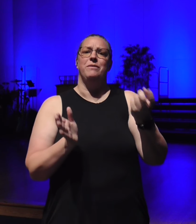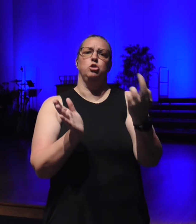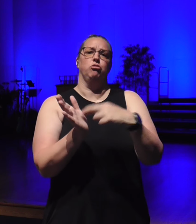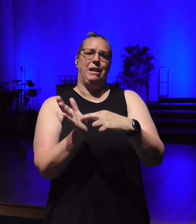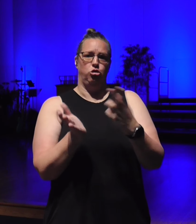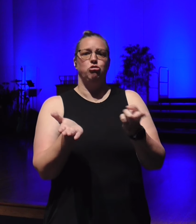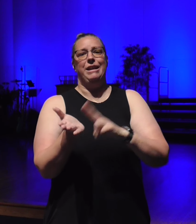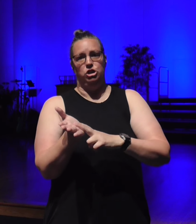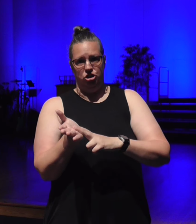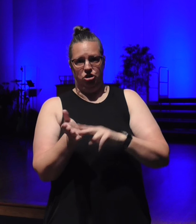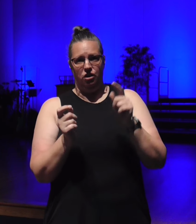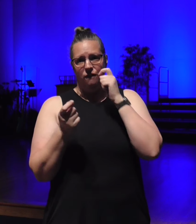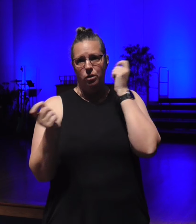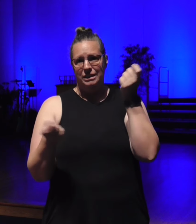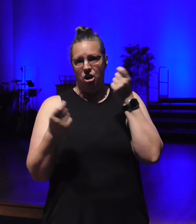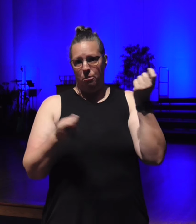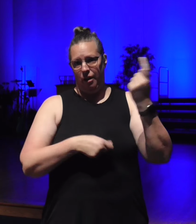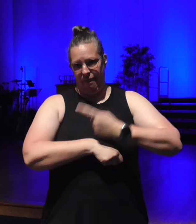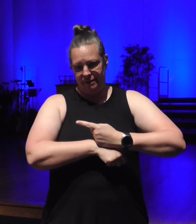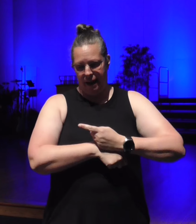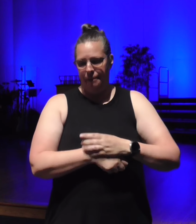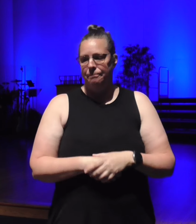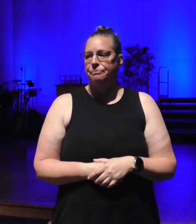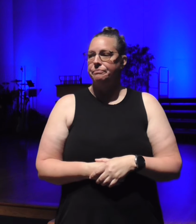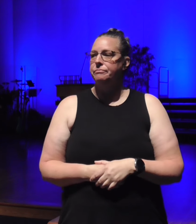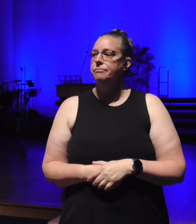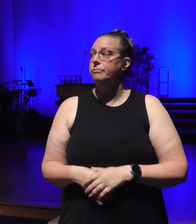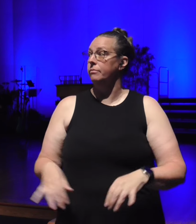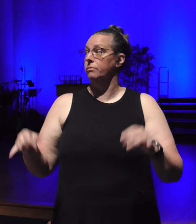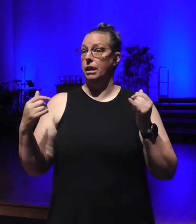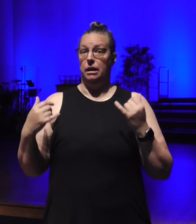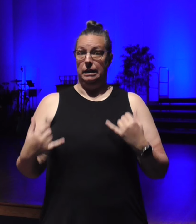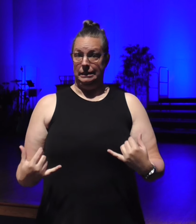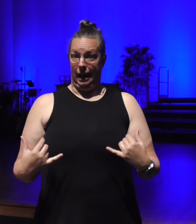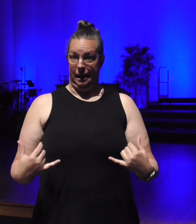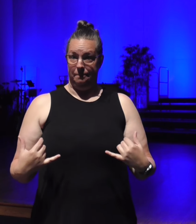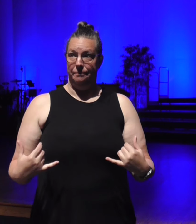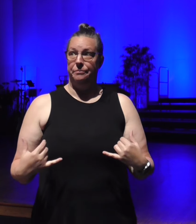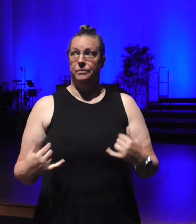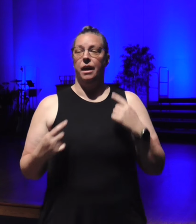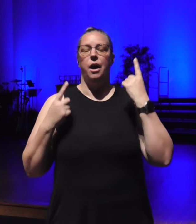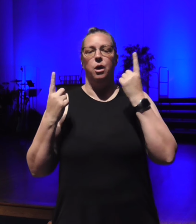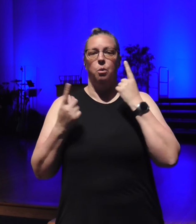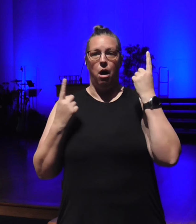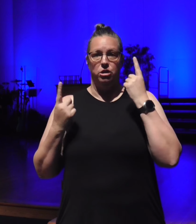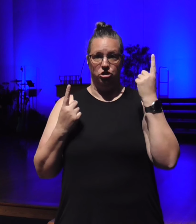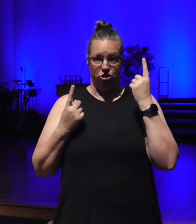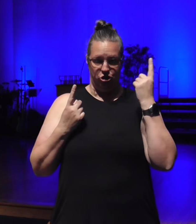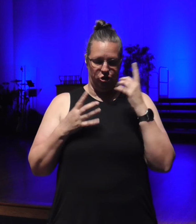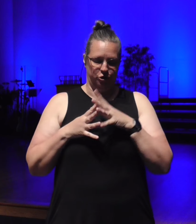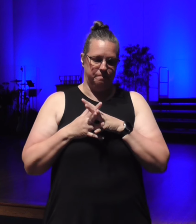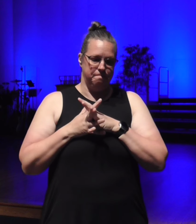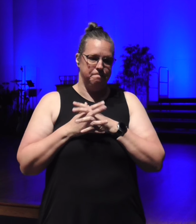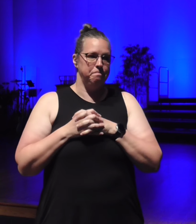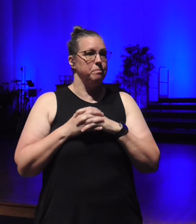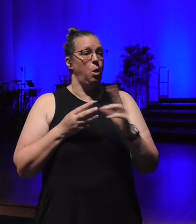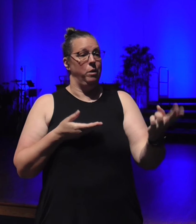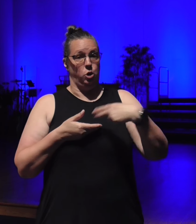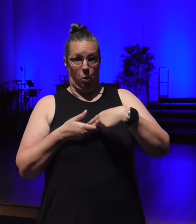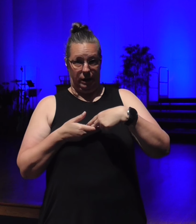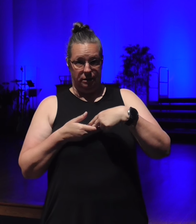that ceremony that day. But today, to begin, I wonder if you would consider joining me